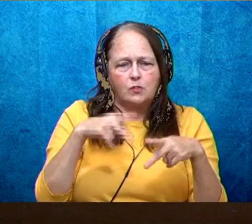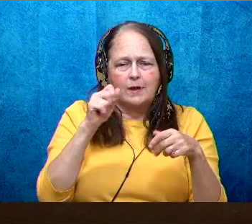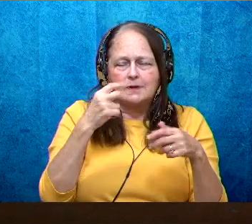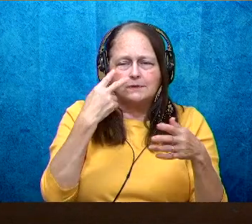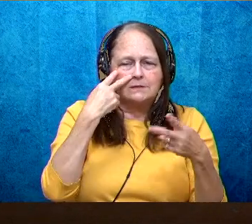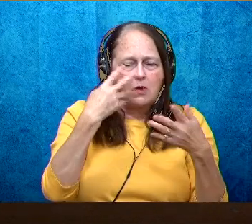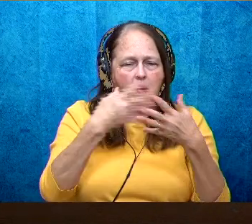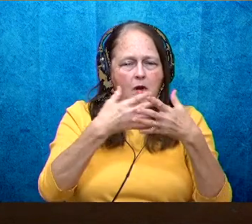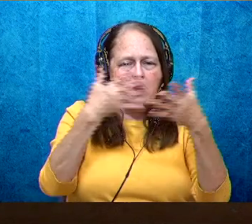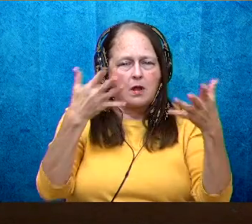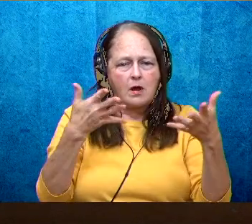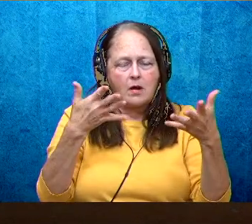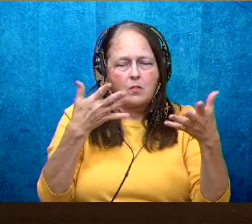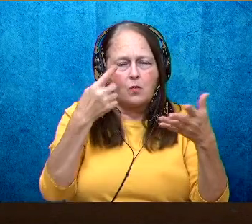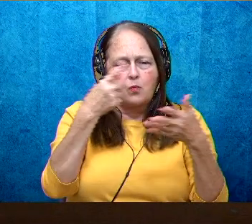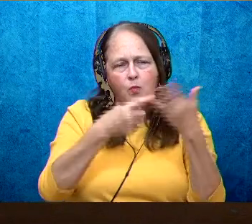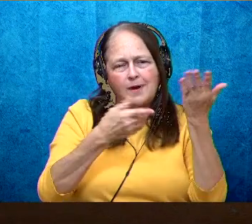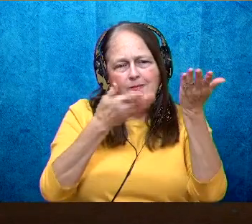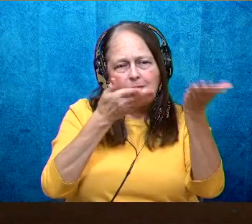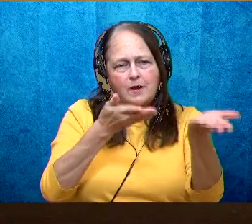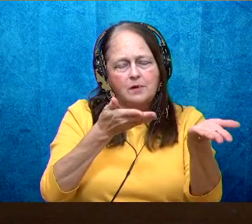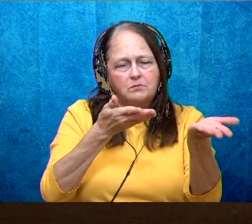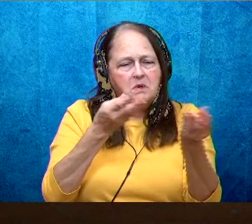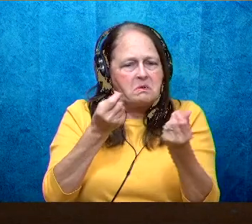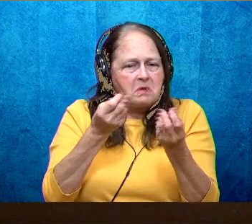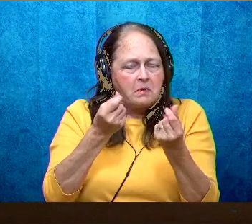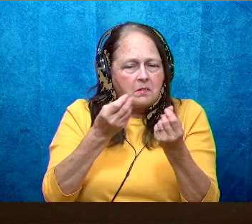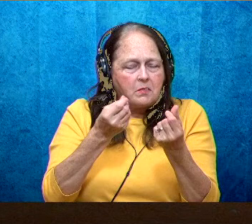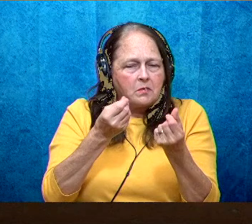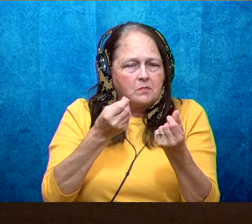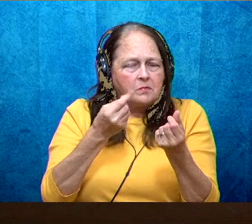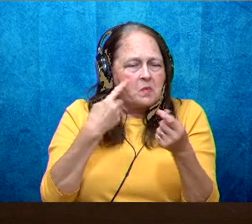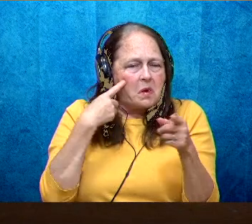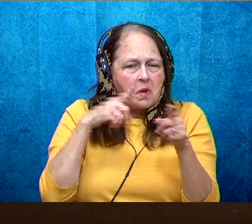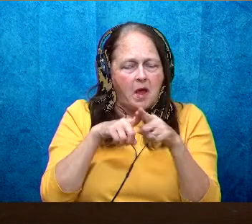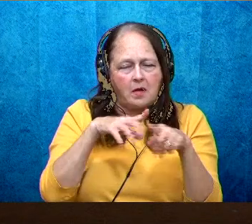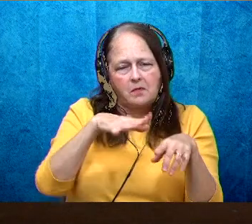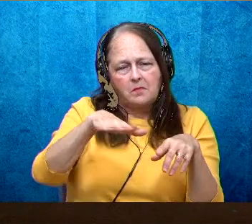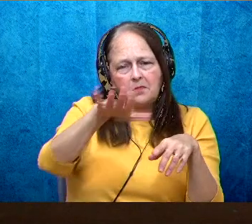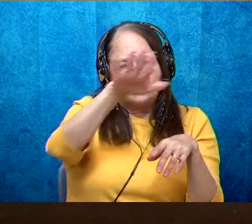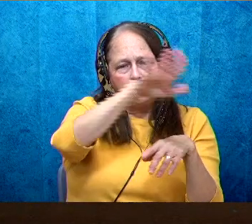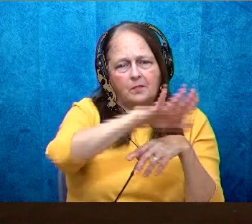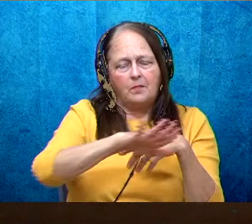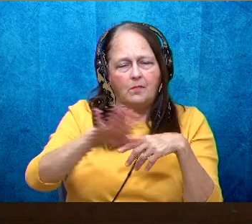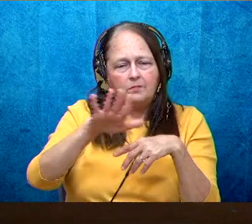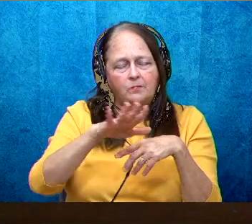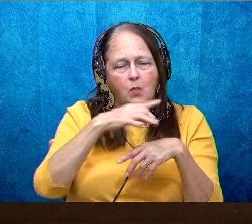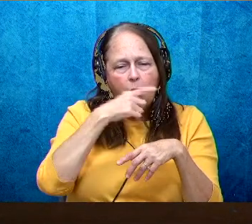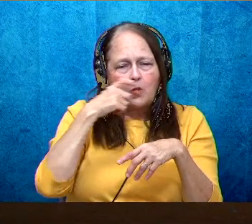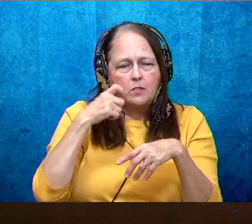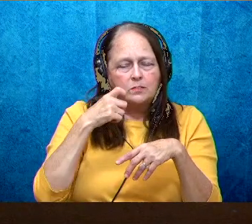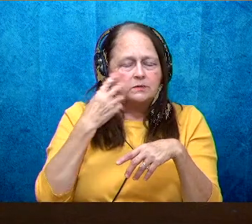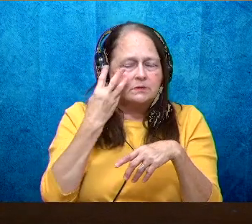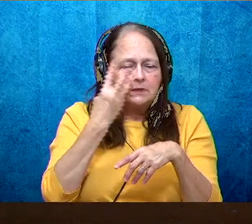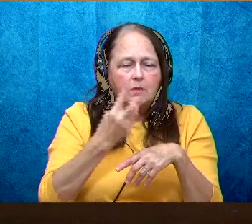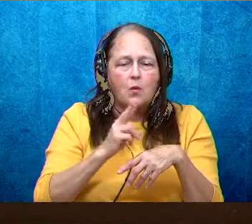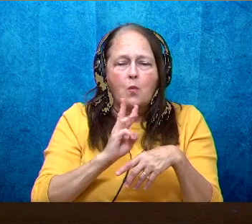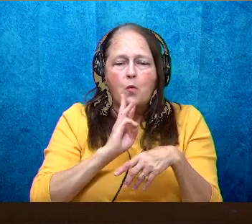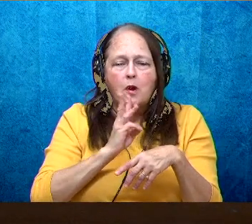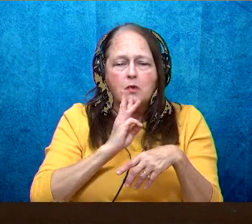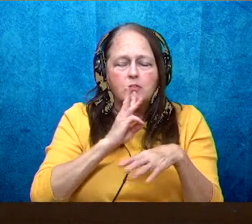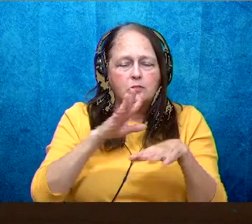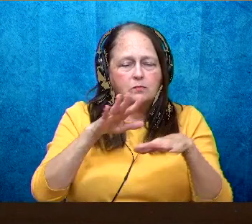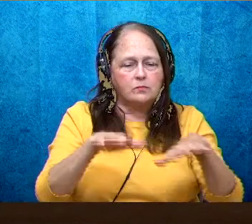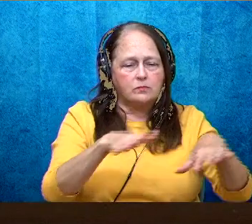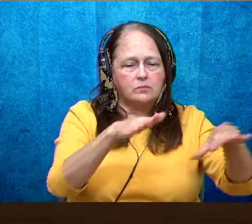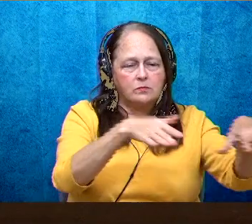a lot about what the terrain and the landforms are like. We can look at the bodies of water and other things. So